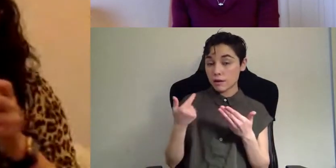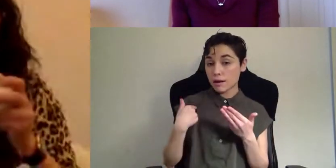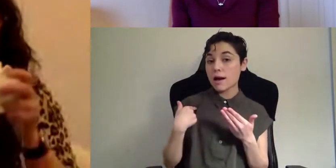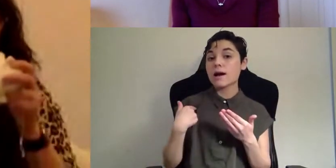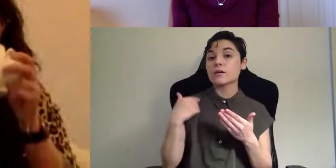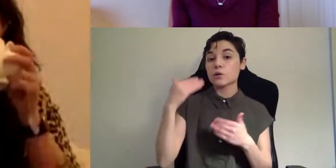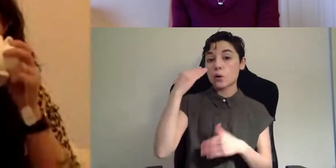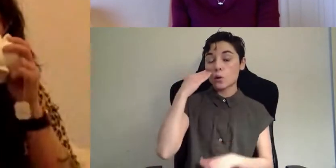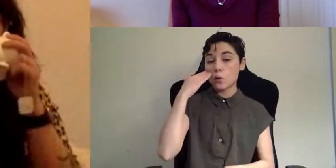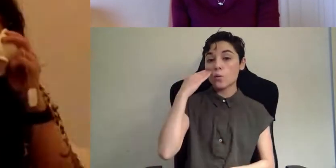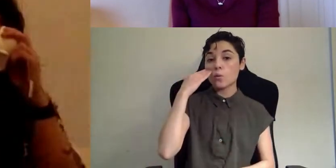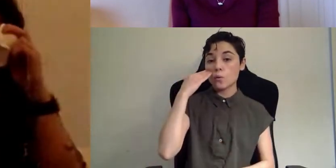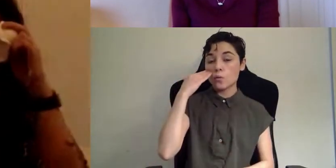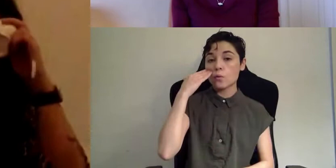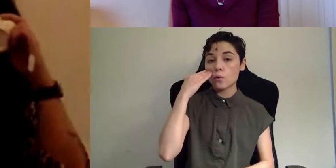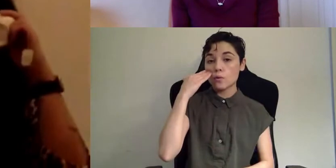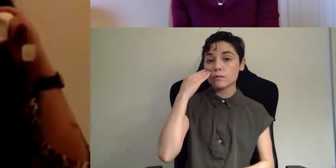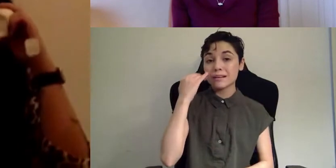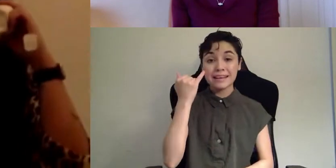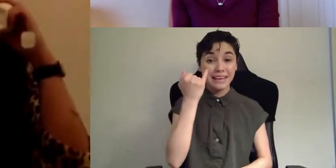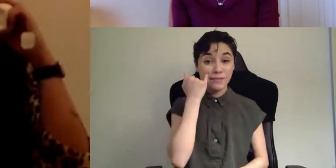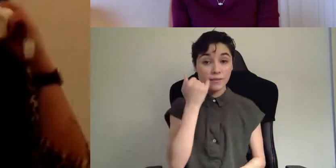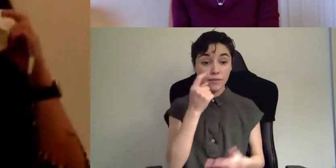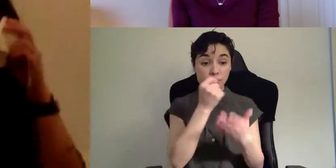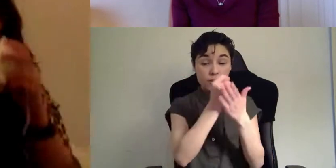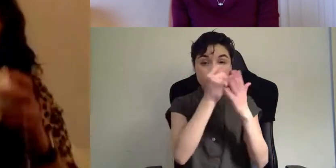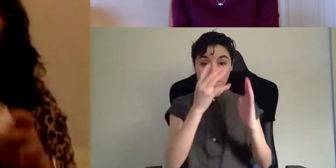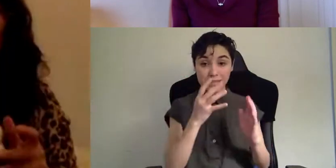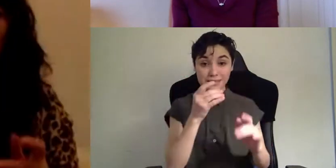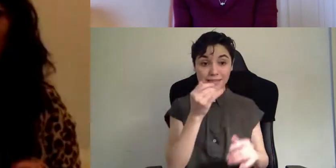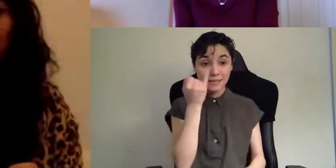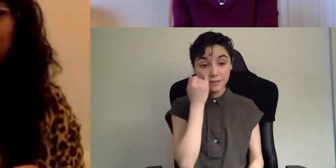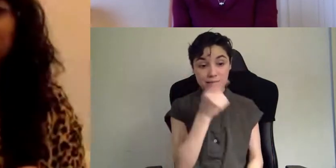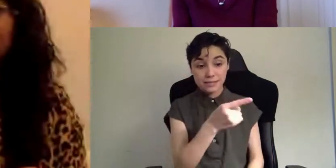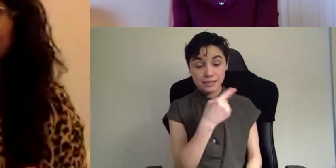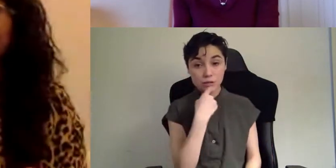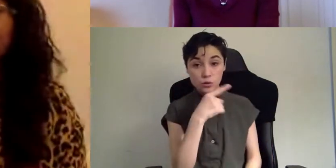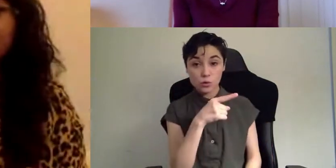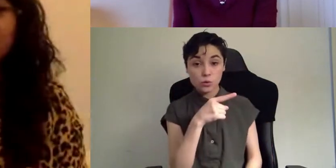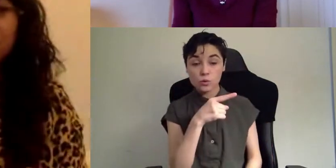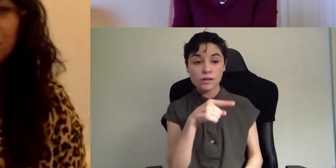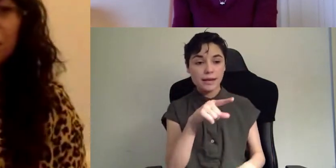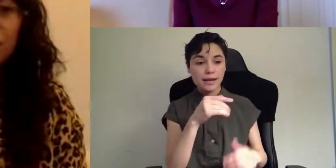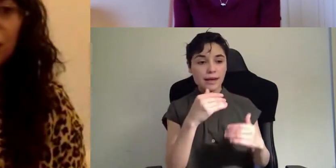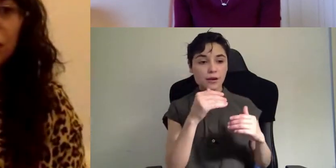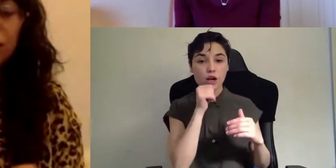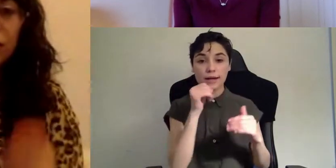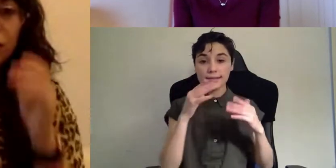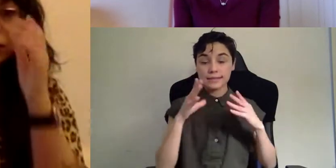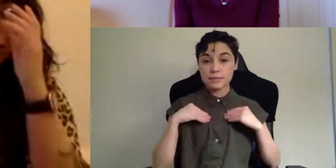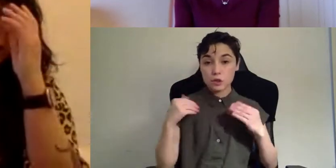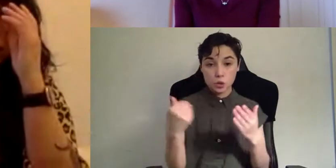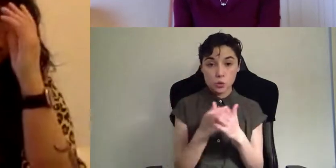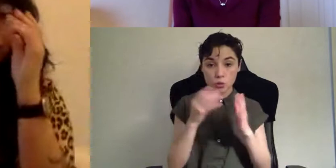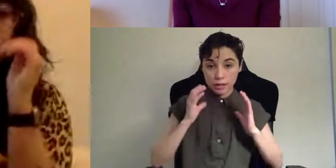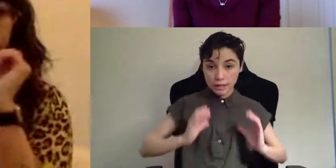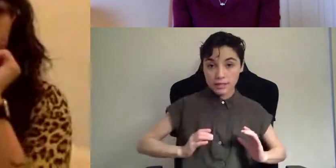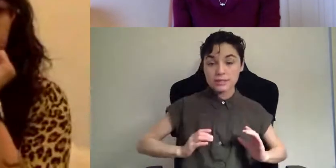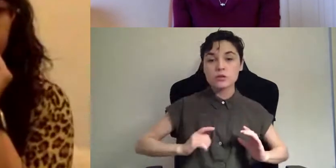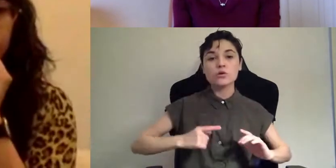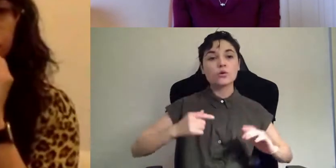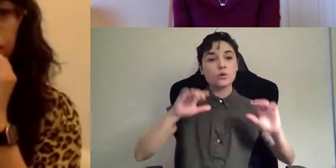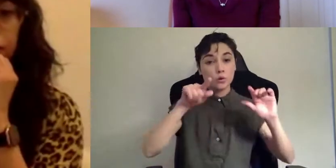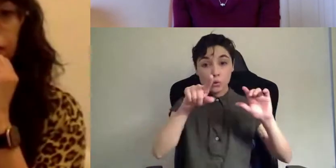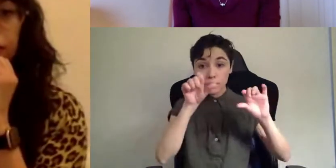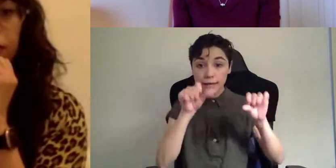that they're full, you can ask for referrals. I know I've heard of sometimes people don't think of that, but you can.